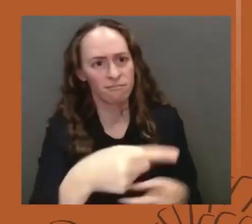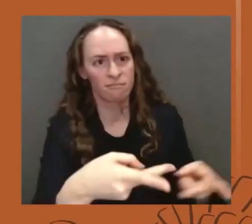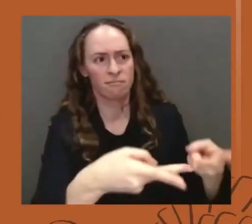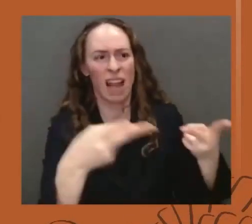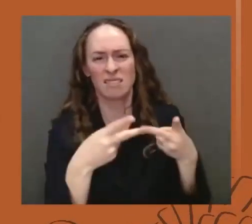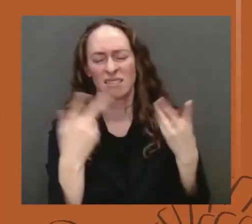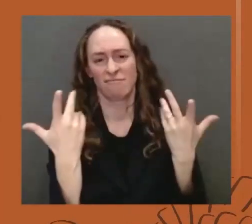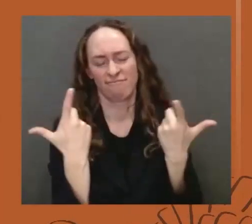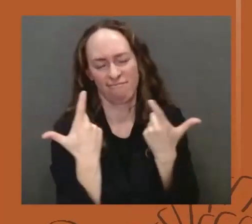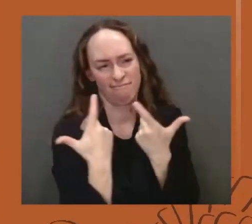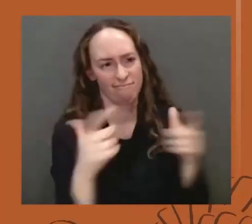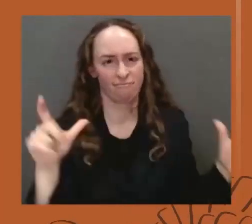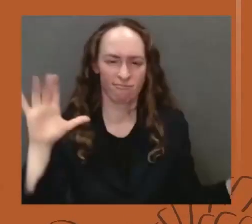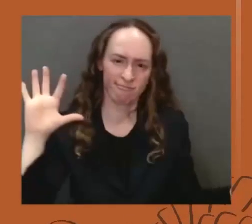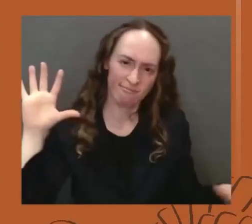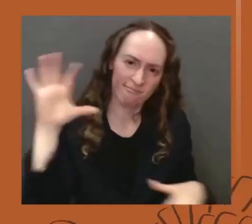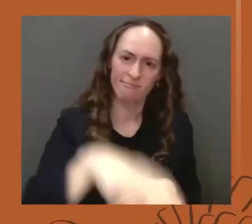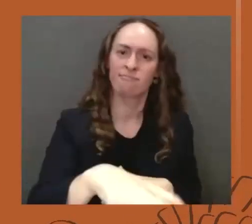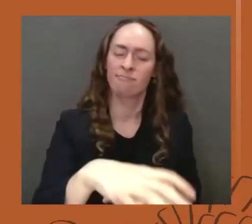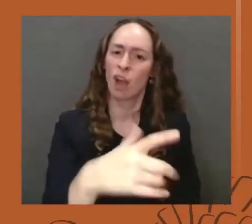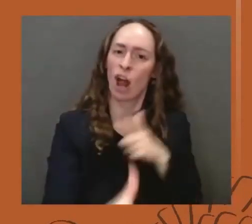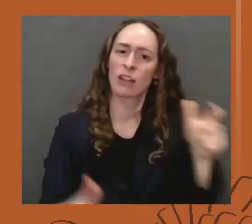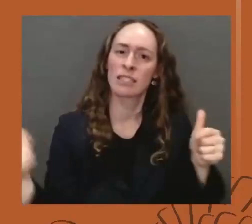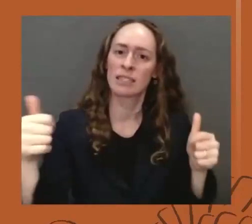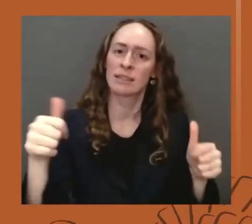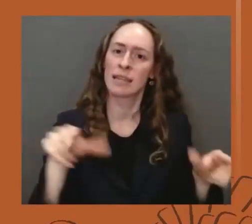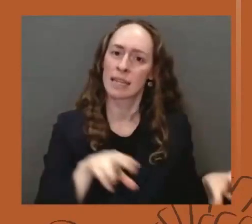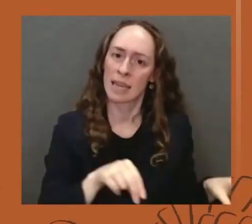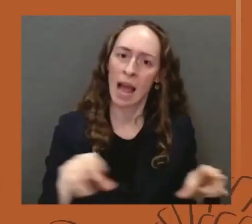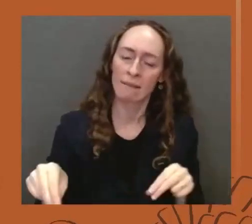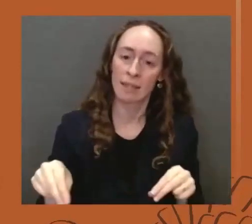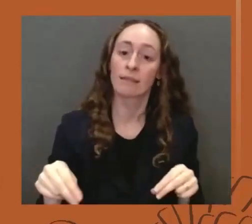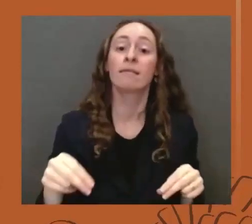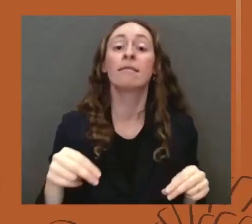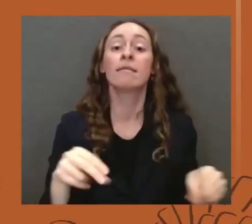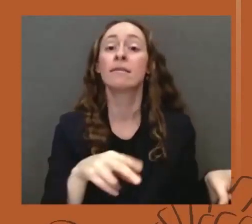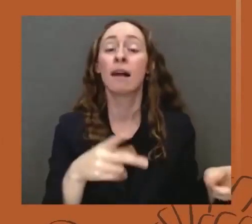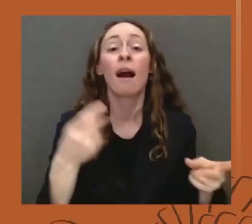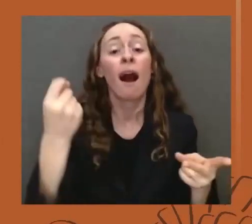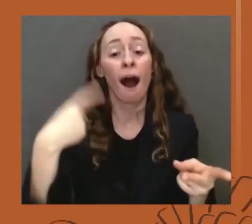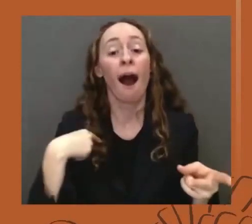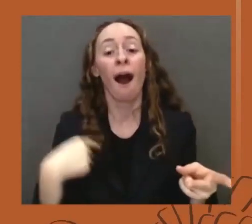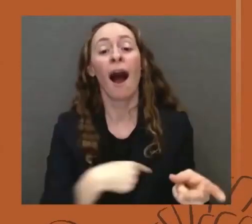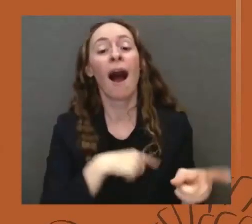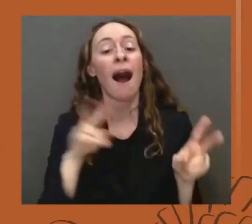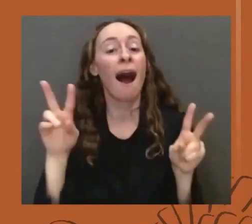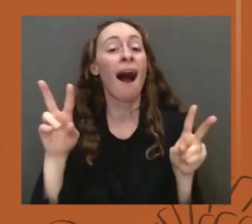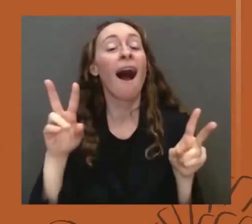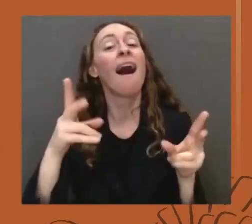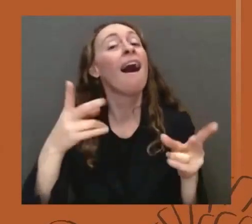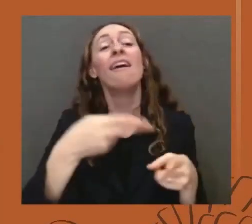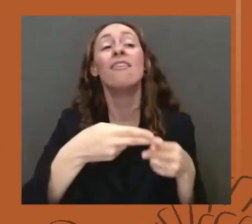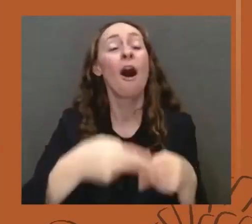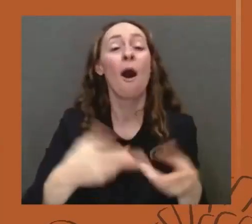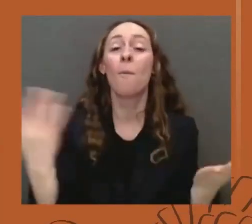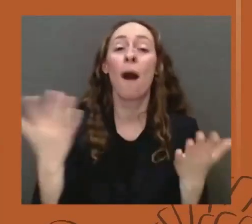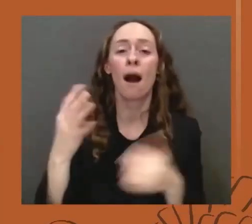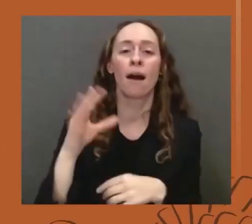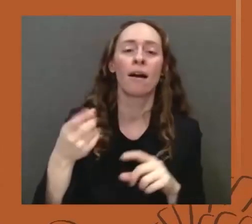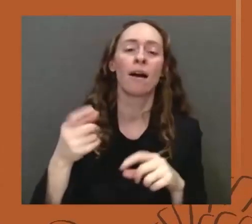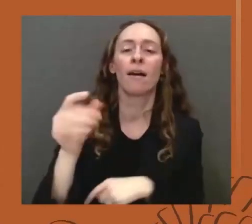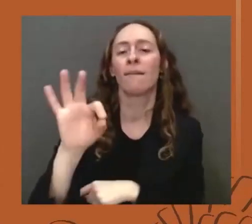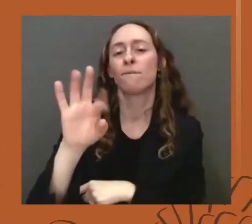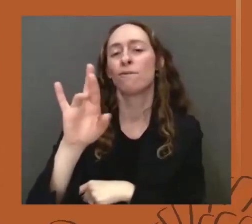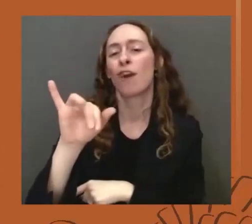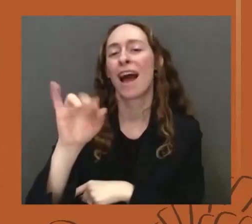Friendsgiving, Thanksgiving meal to 1,000 servicemen and their families. We owe them. We owe them big. And today's ahead, our